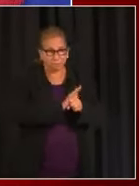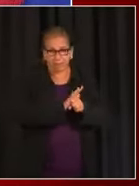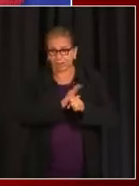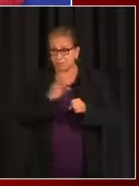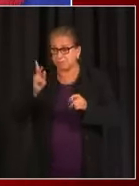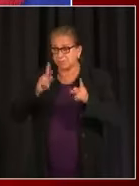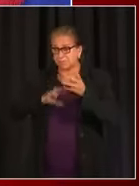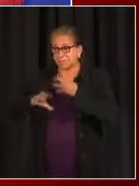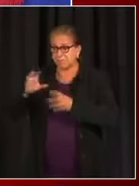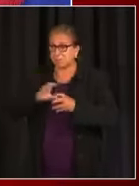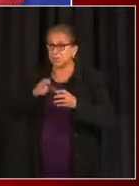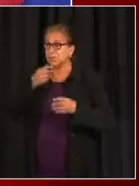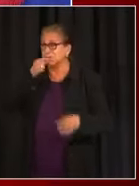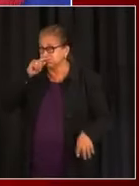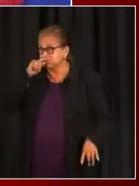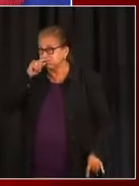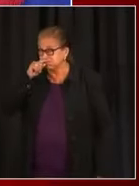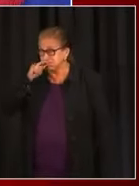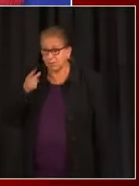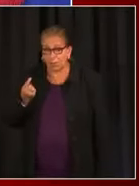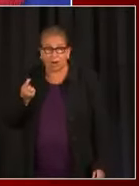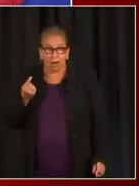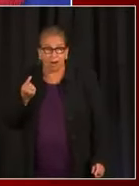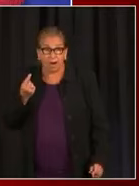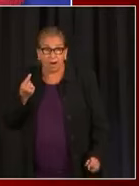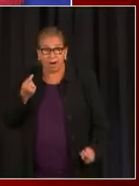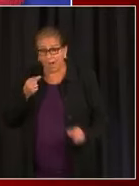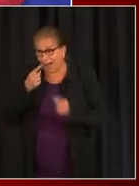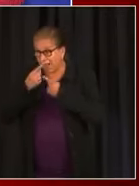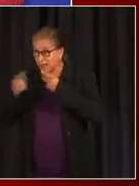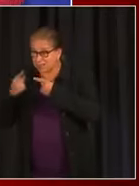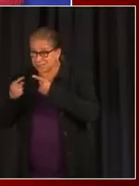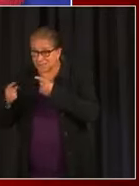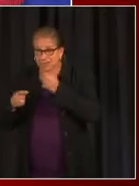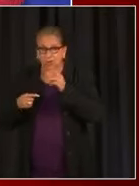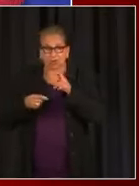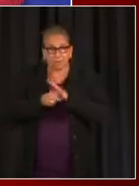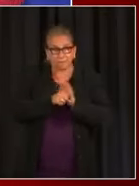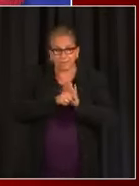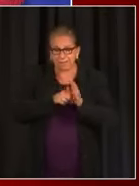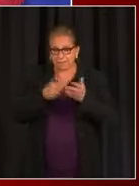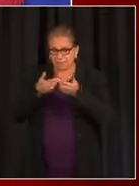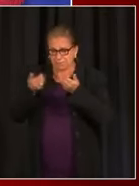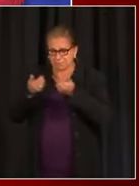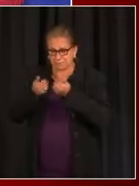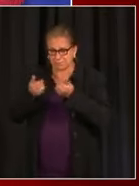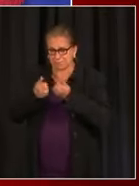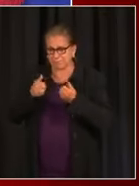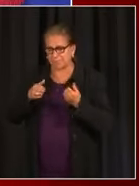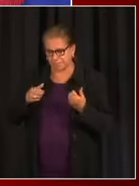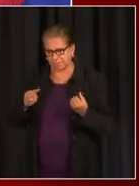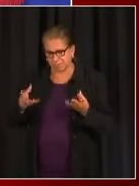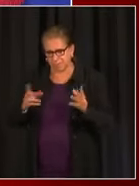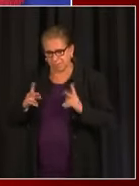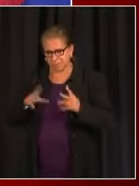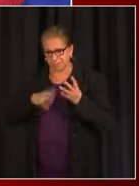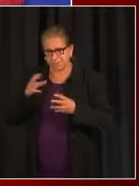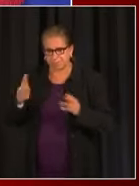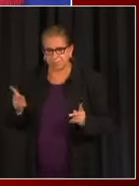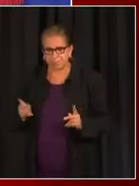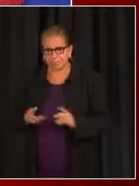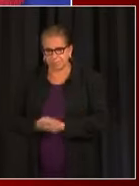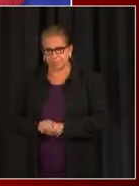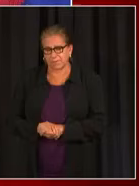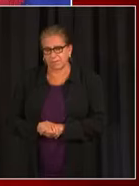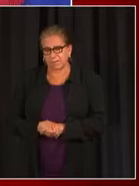your body and getting tested if you don't feel well, staying home if you don't feel well, continue to be